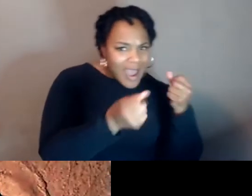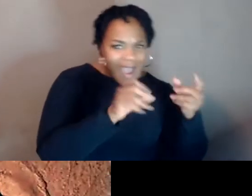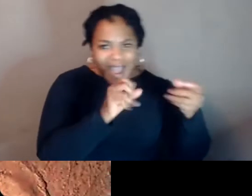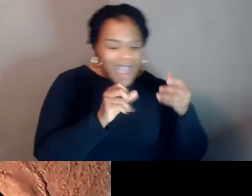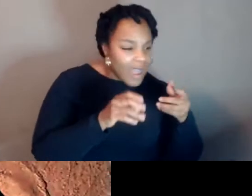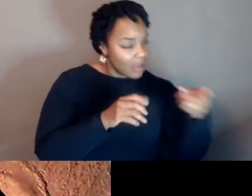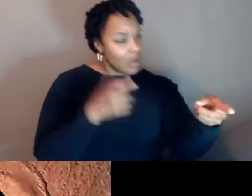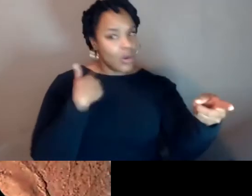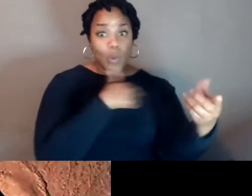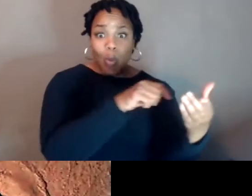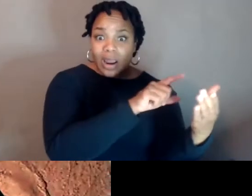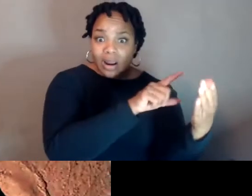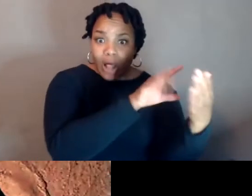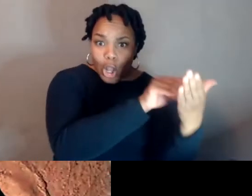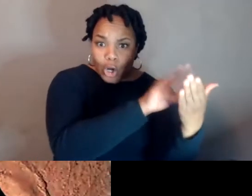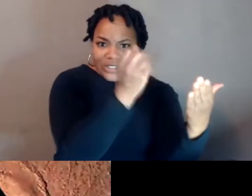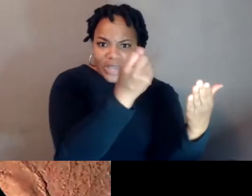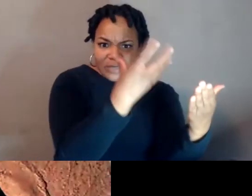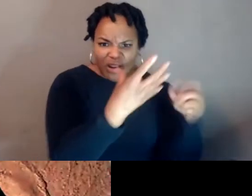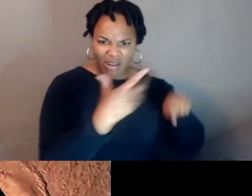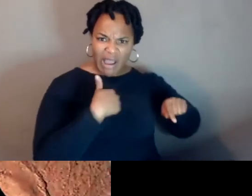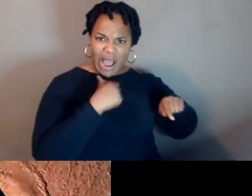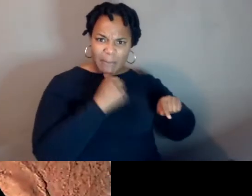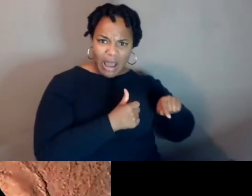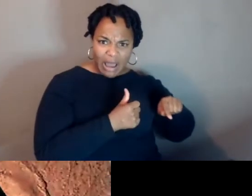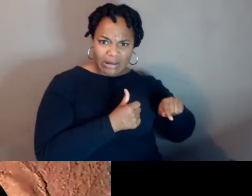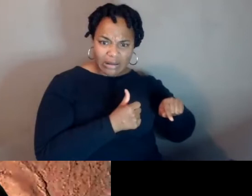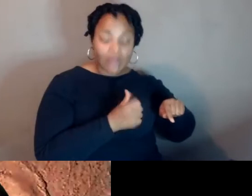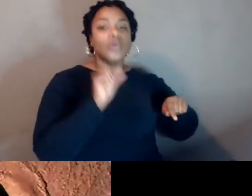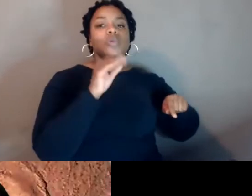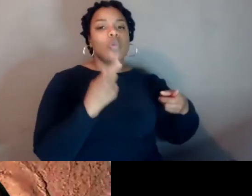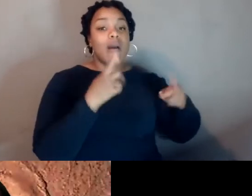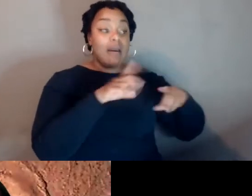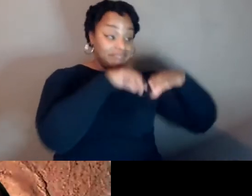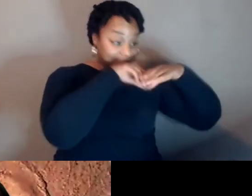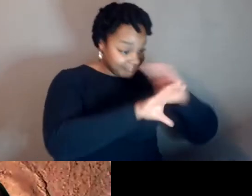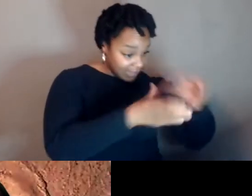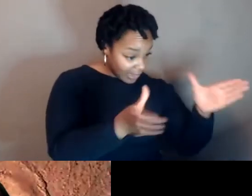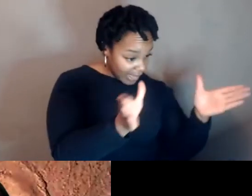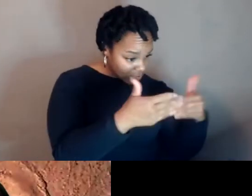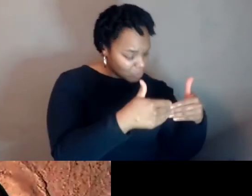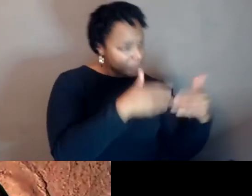went into the classroom and asked her teacher,